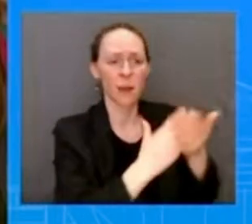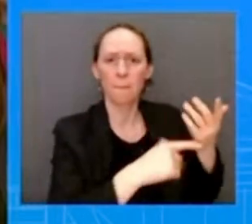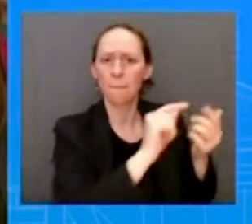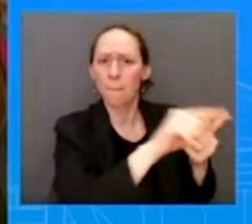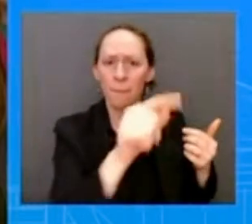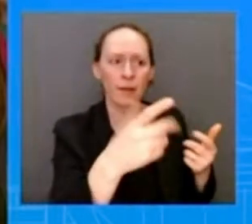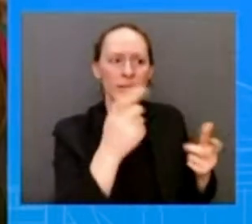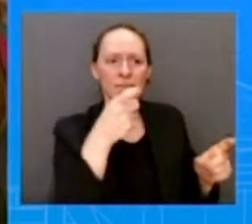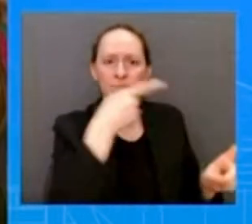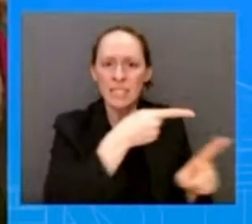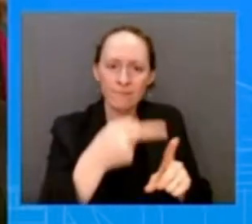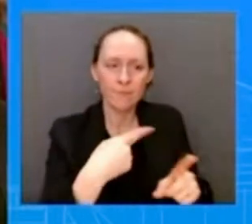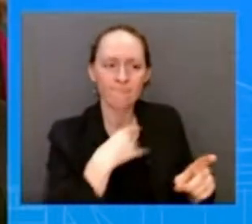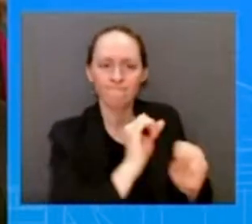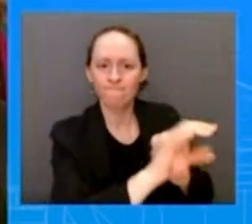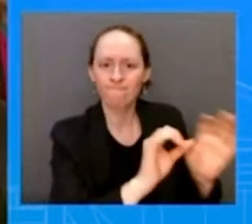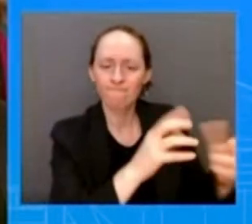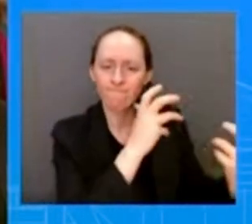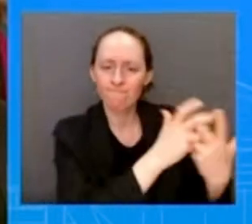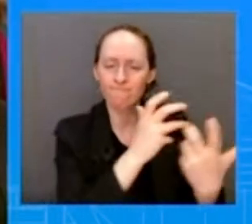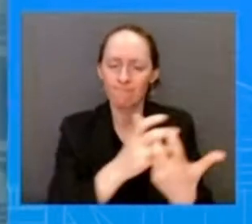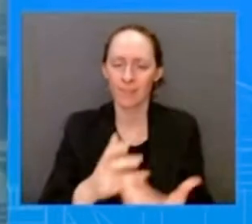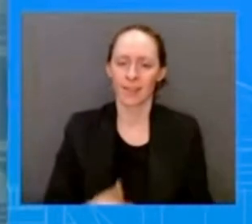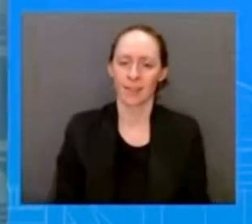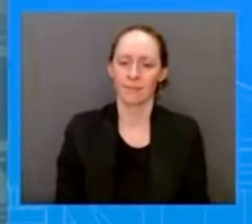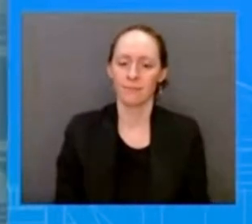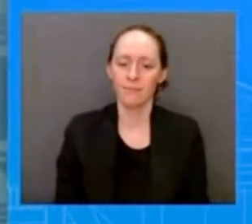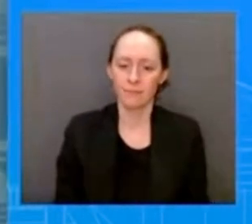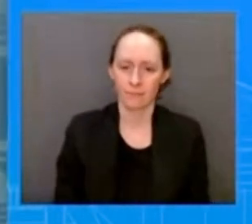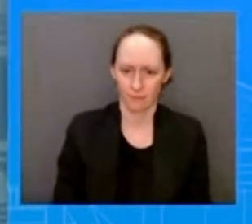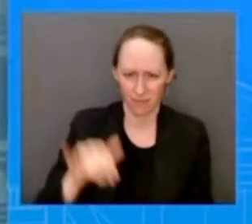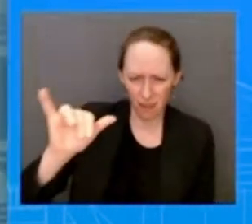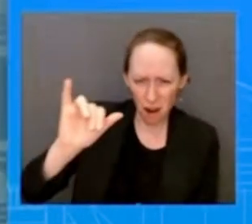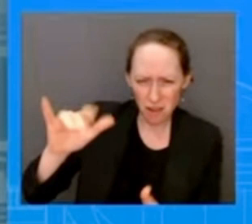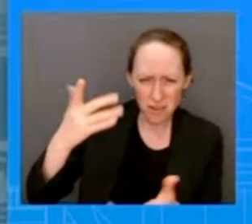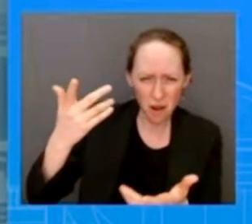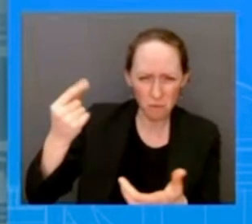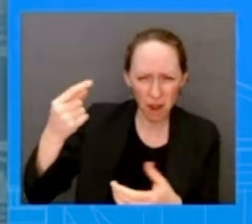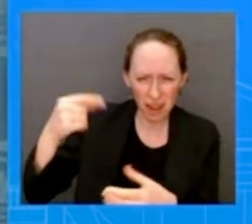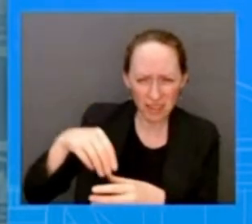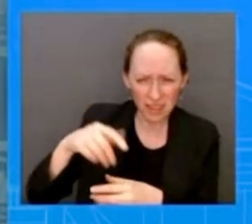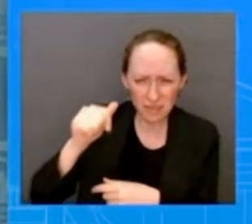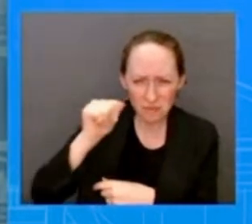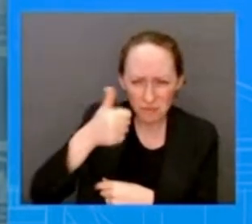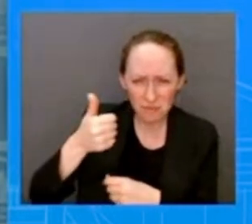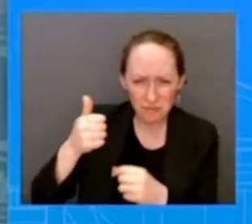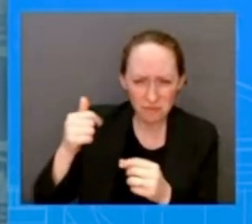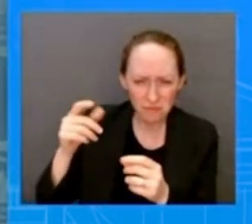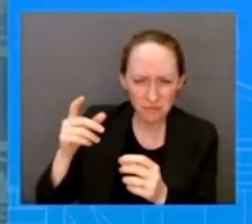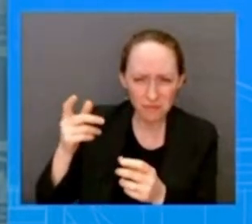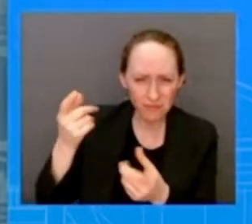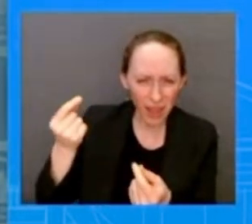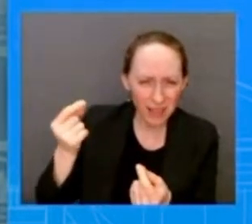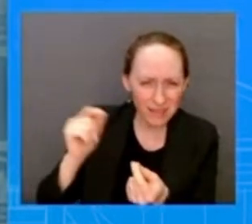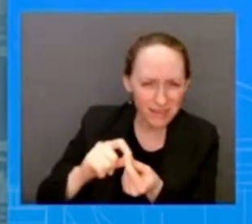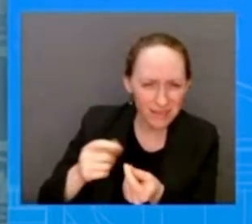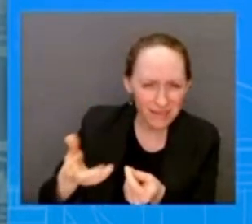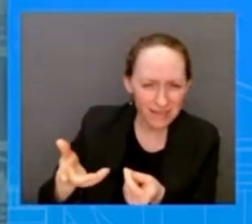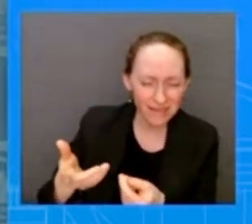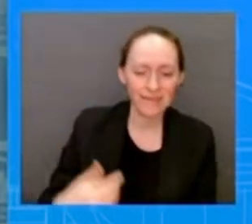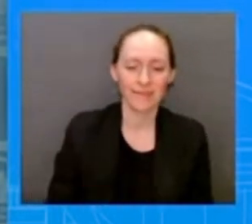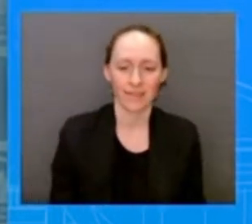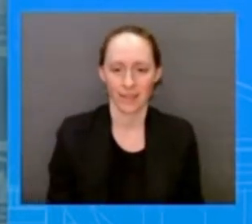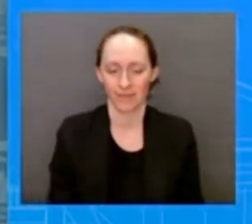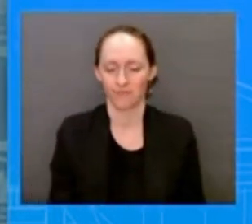for tomorrow's announcement? We'll just stay tuned, and we'll have more detail on that later. Yeah.